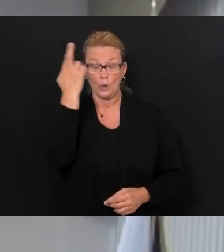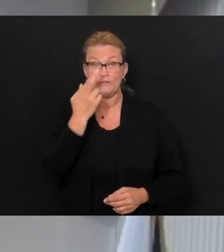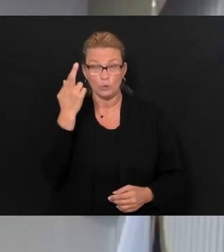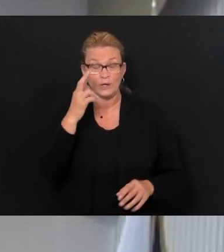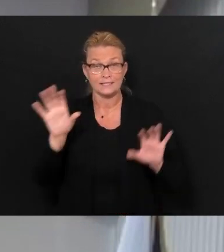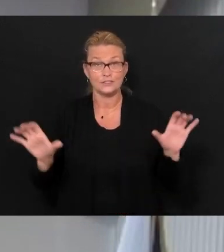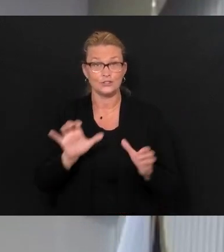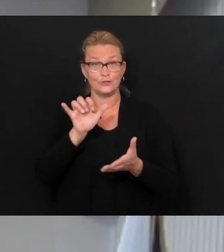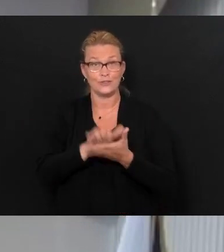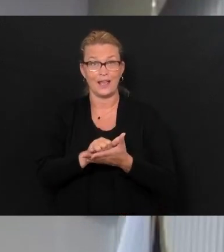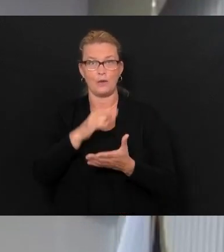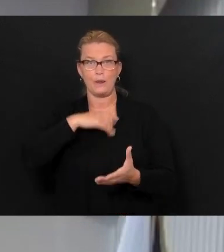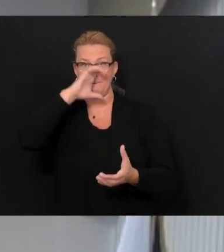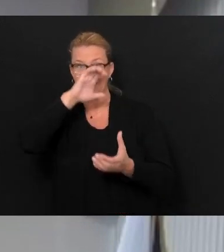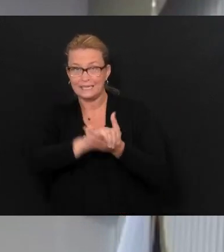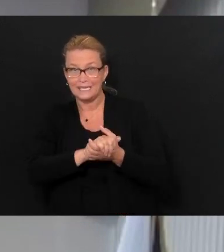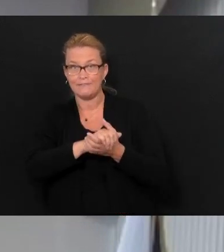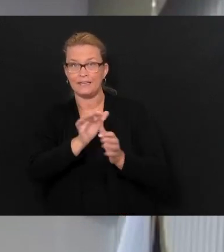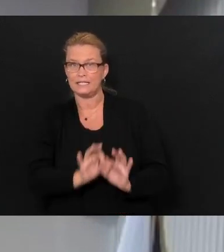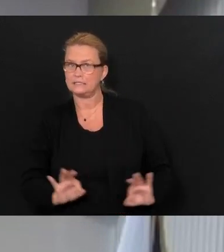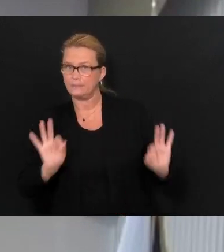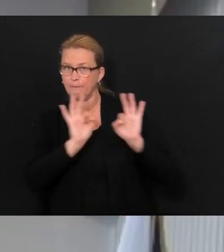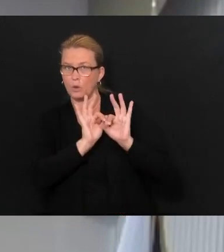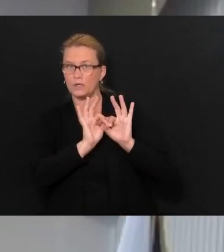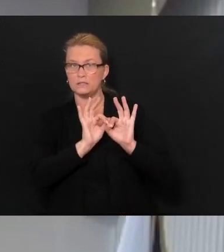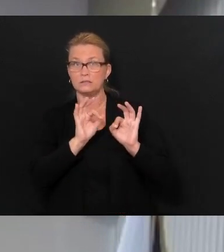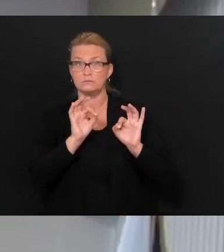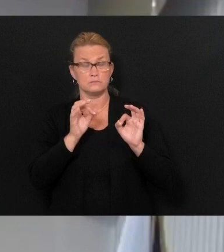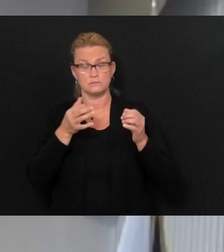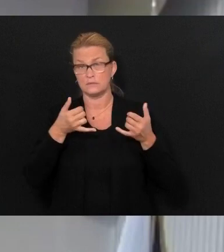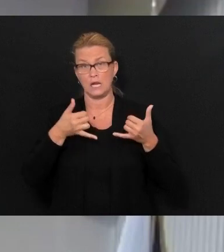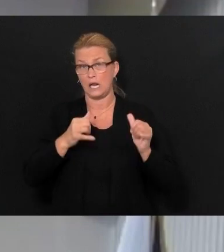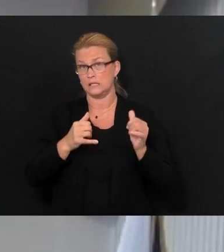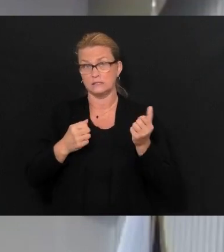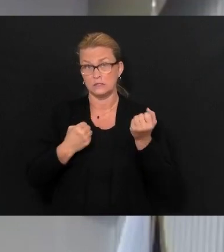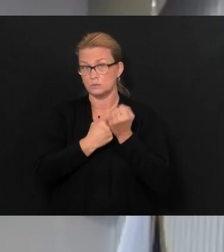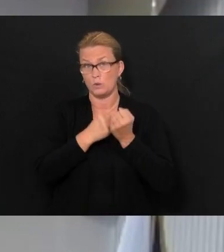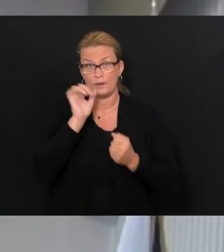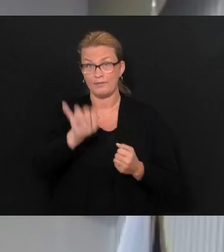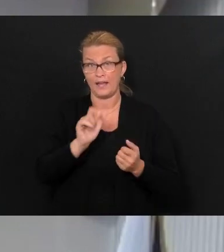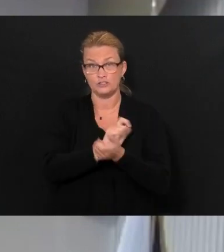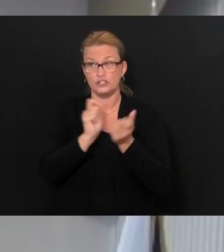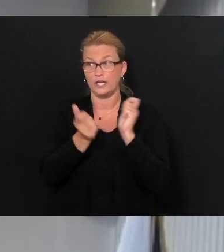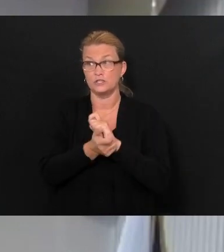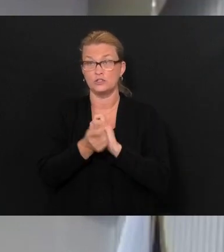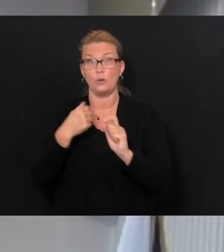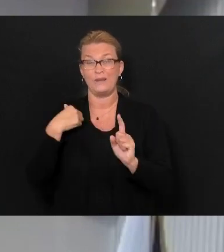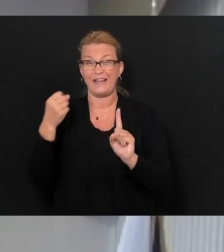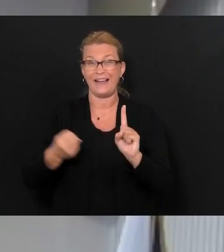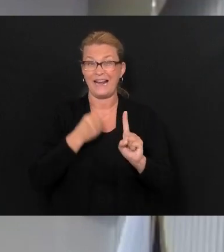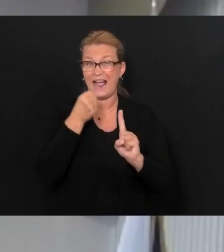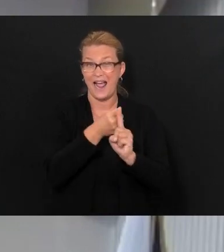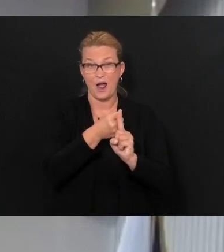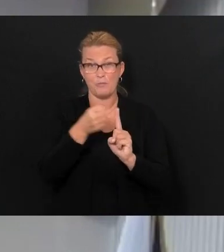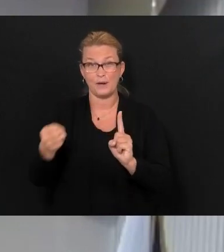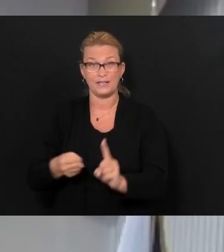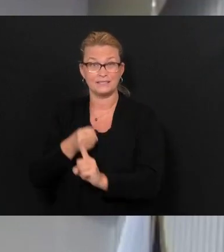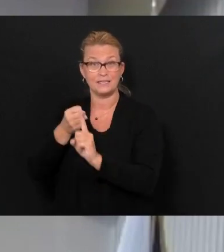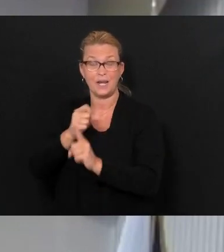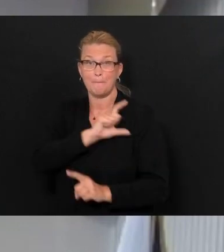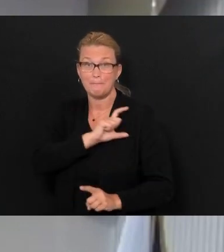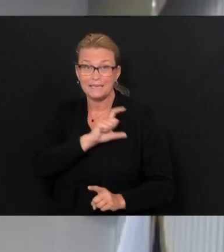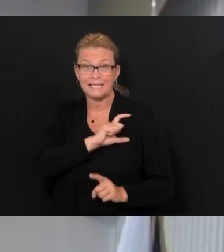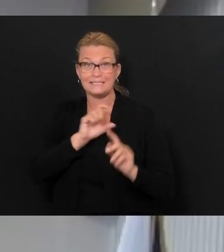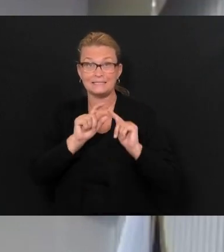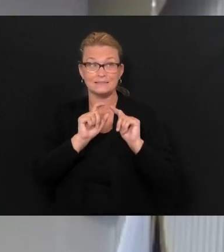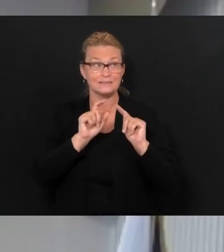we believe it's important, and I stand by that change in those rules. We've had outbreaks in police stations.